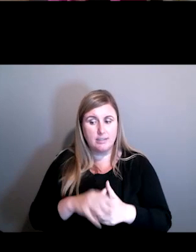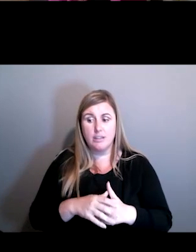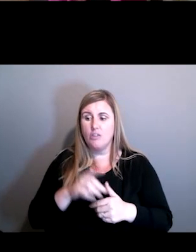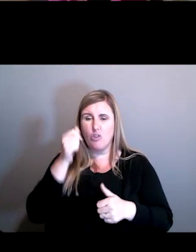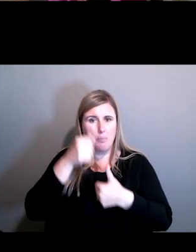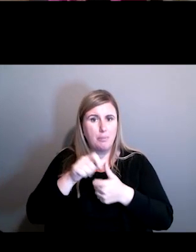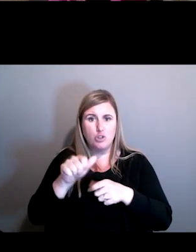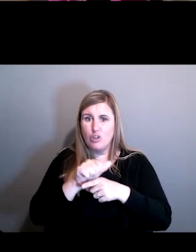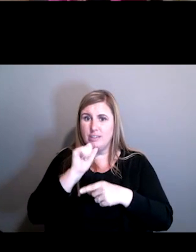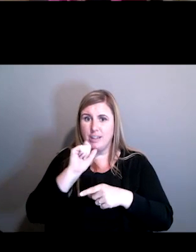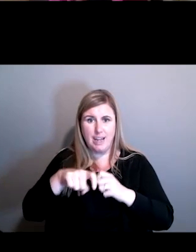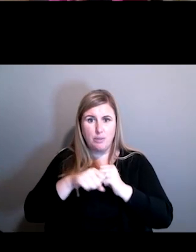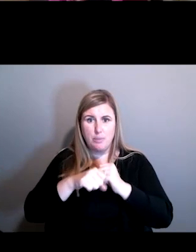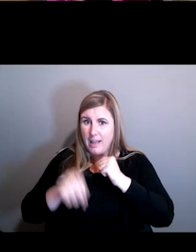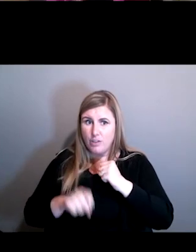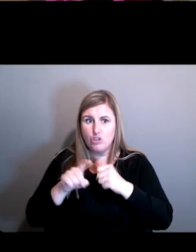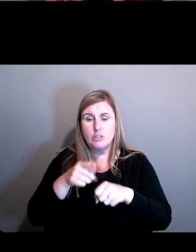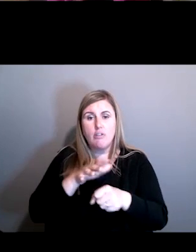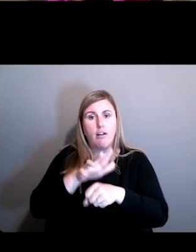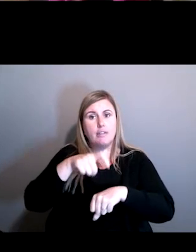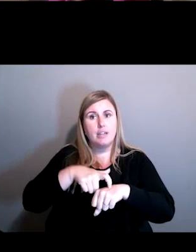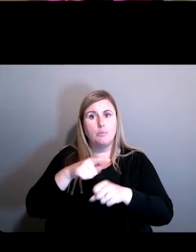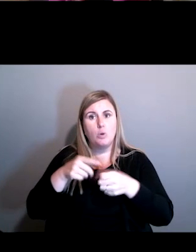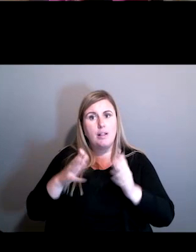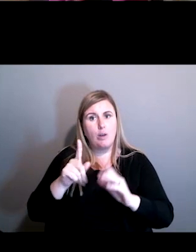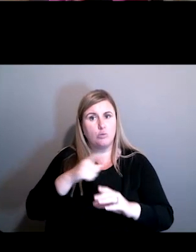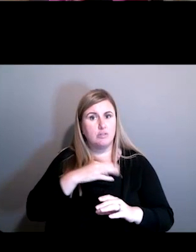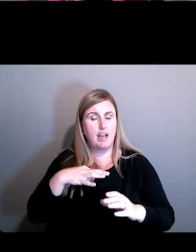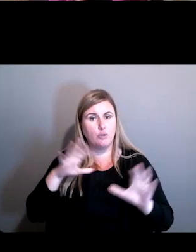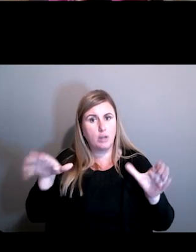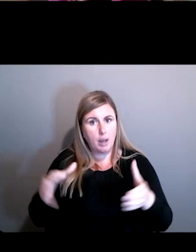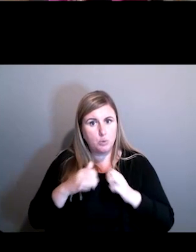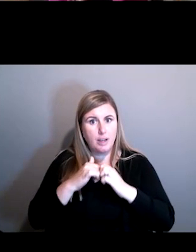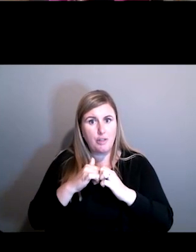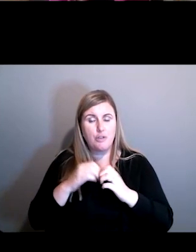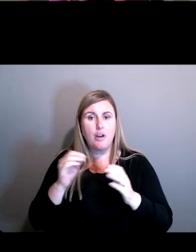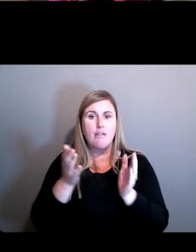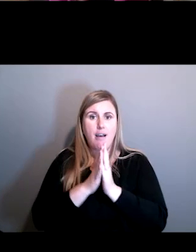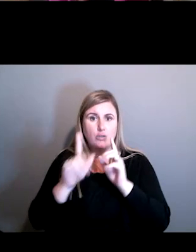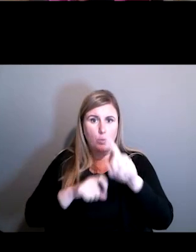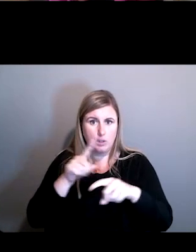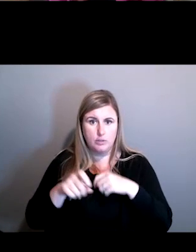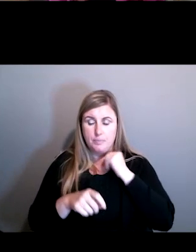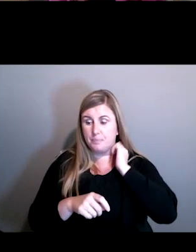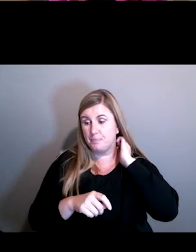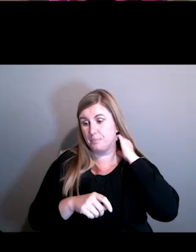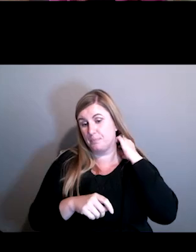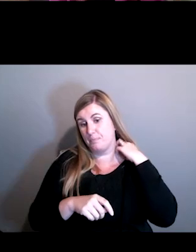training does not have to be lengthy. You just need enough time to allow your staff to come together and ask questions.